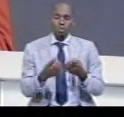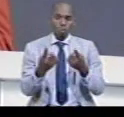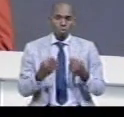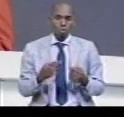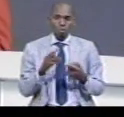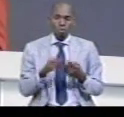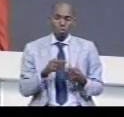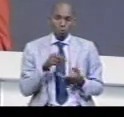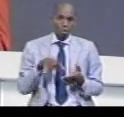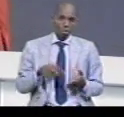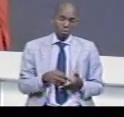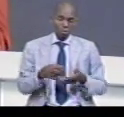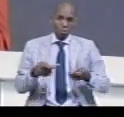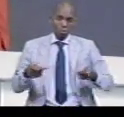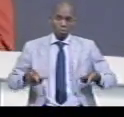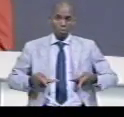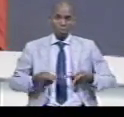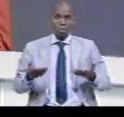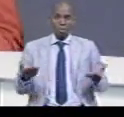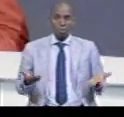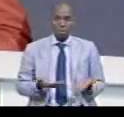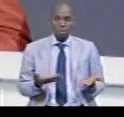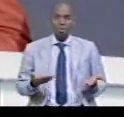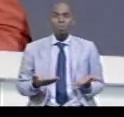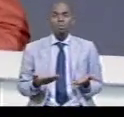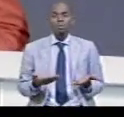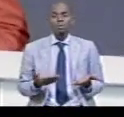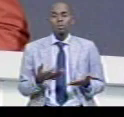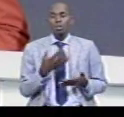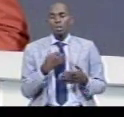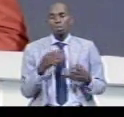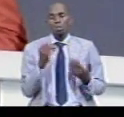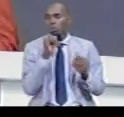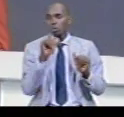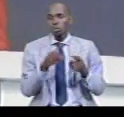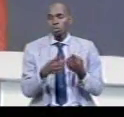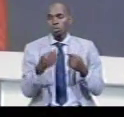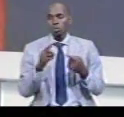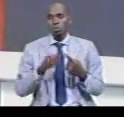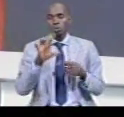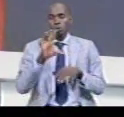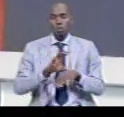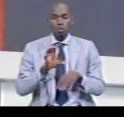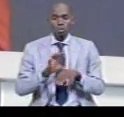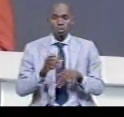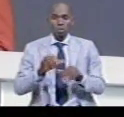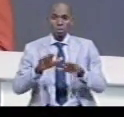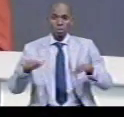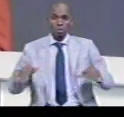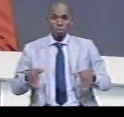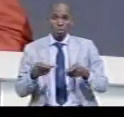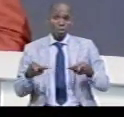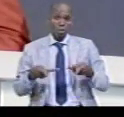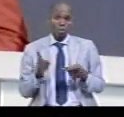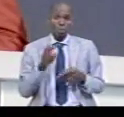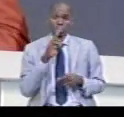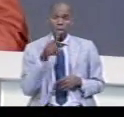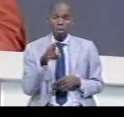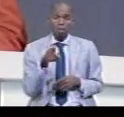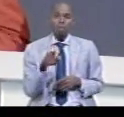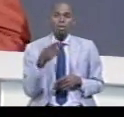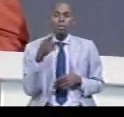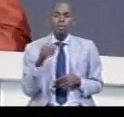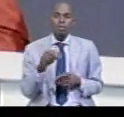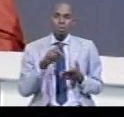and also to your church location, wherever you are, the program can be connected in all